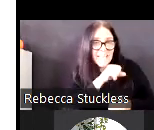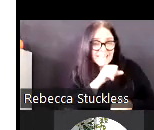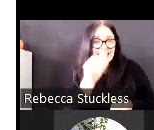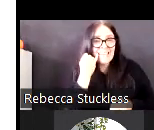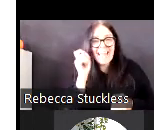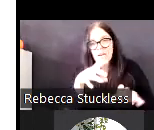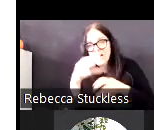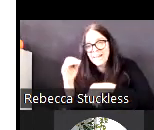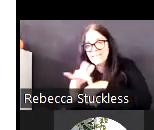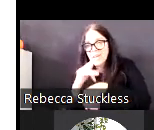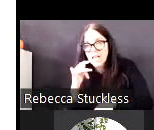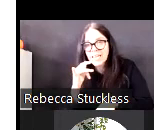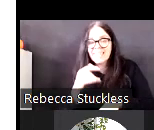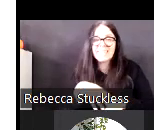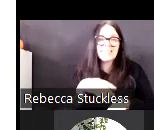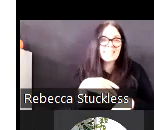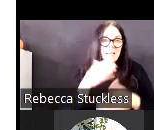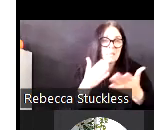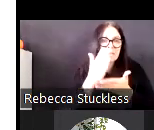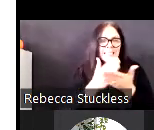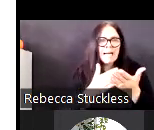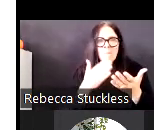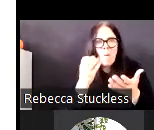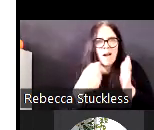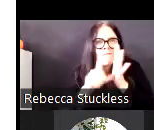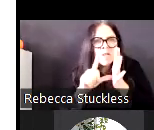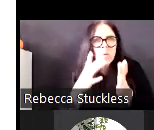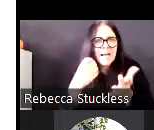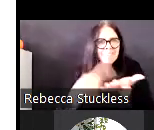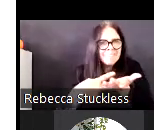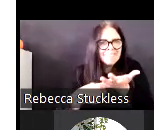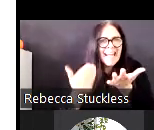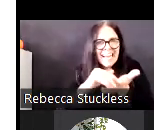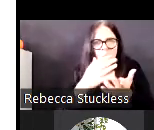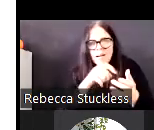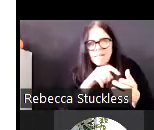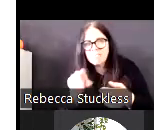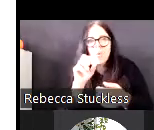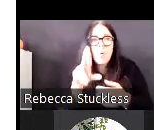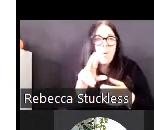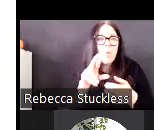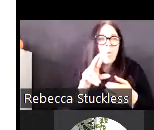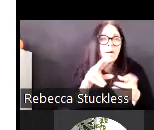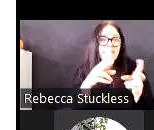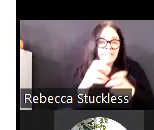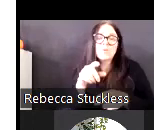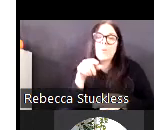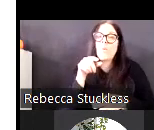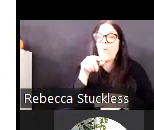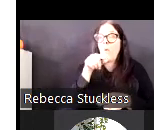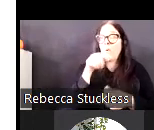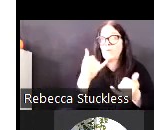off early. Perhaps they want to revisit this topic or share session that we recorded today with their